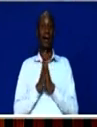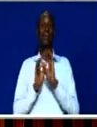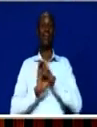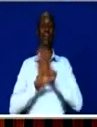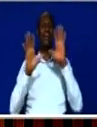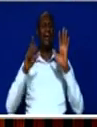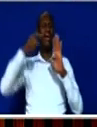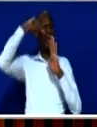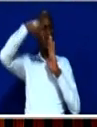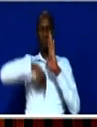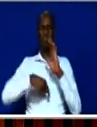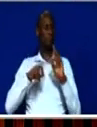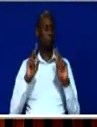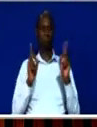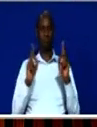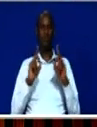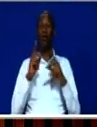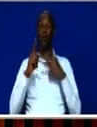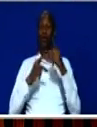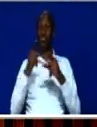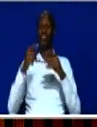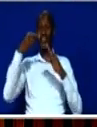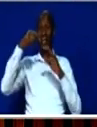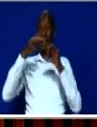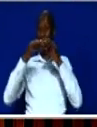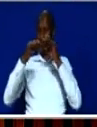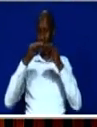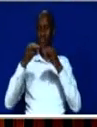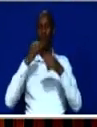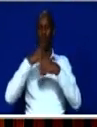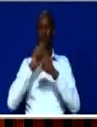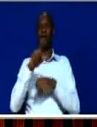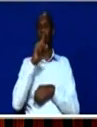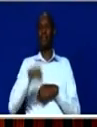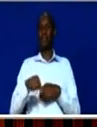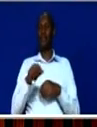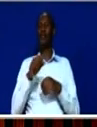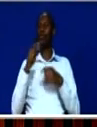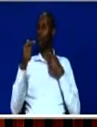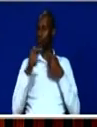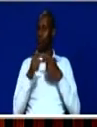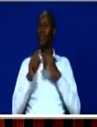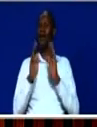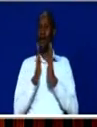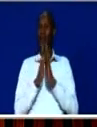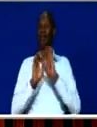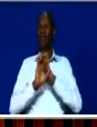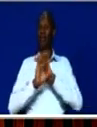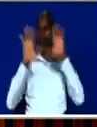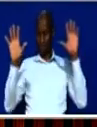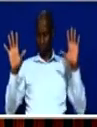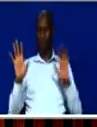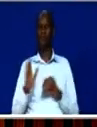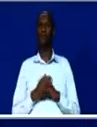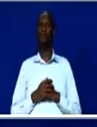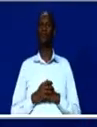too elaborate, because in the process of elaborating it, that is where we make mistakes. So make it short but clear. Then here